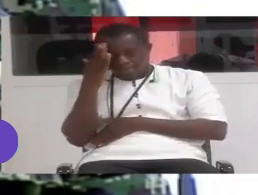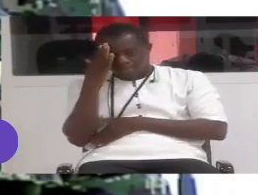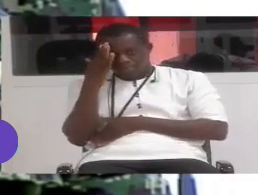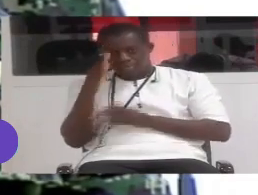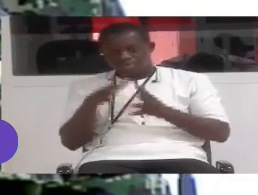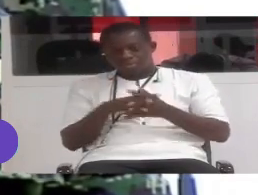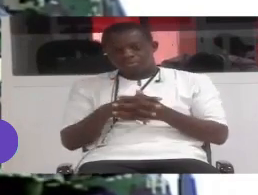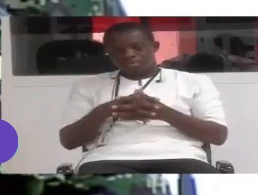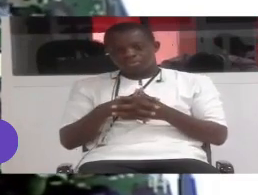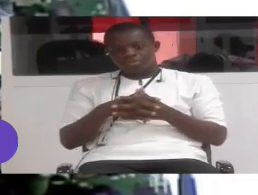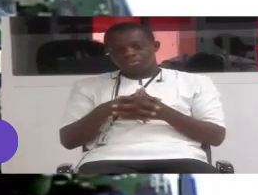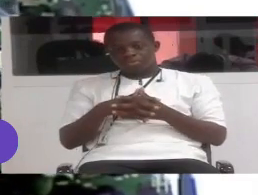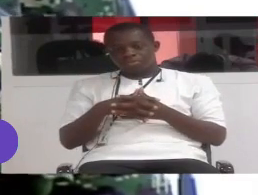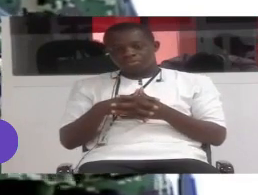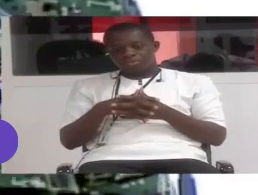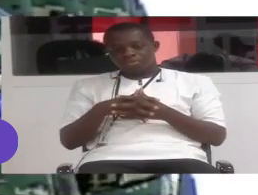sen tour?